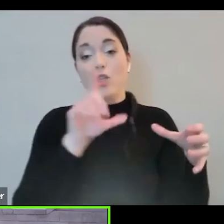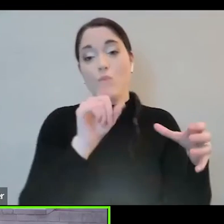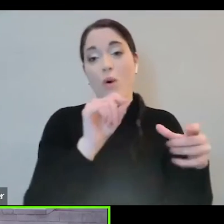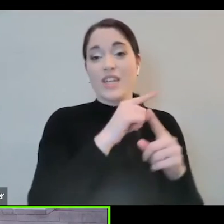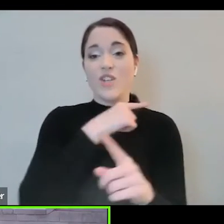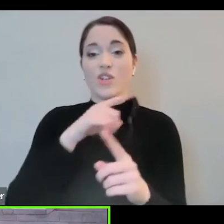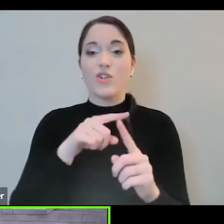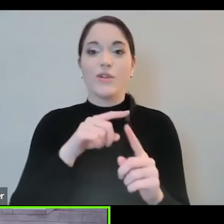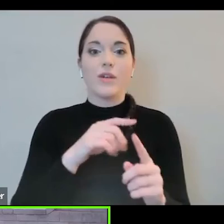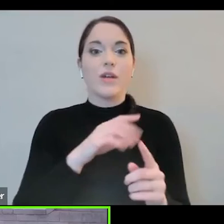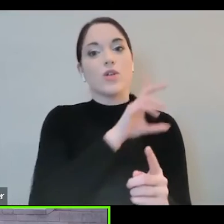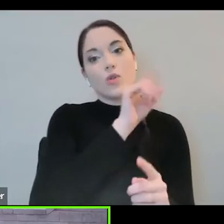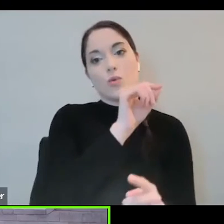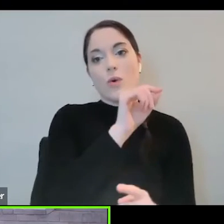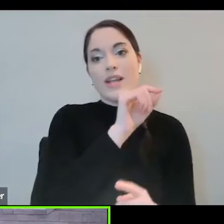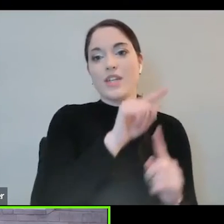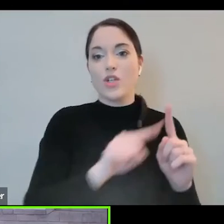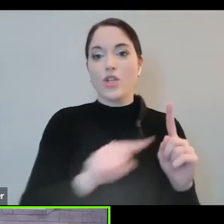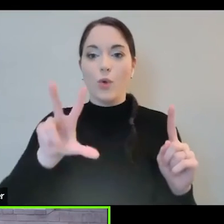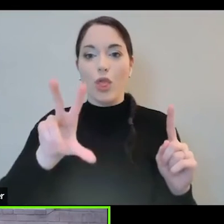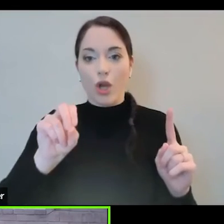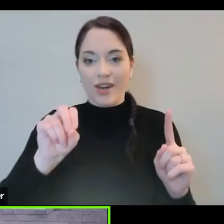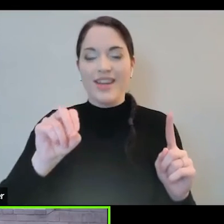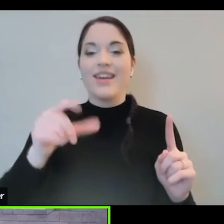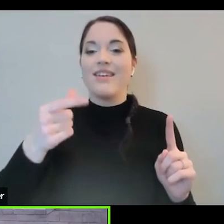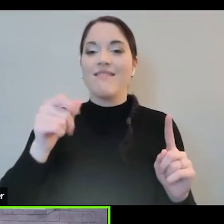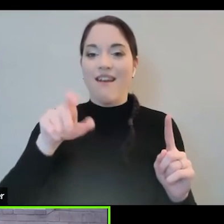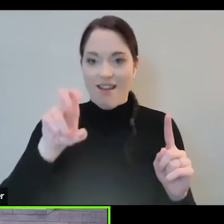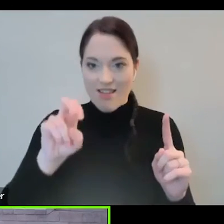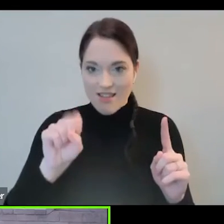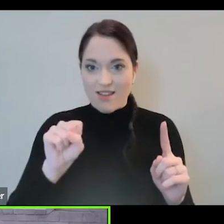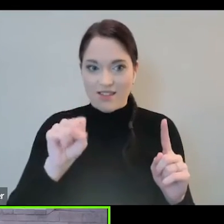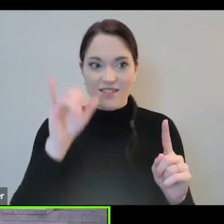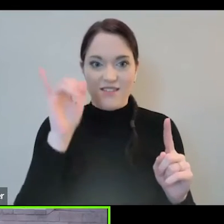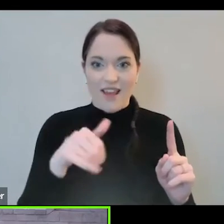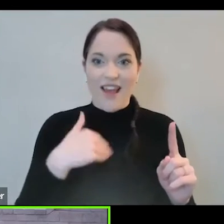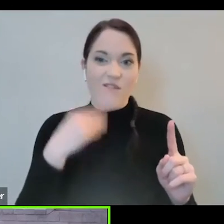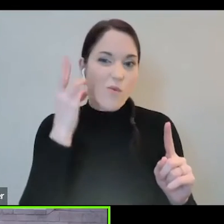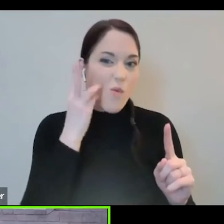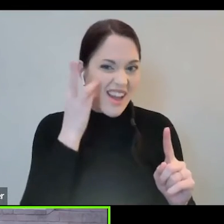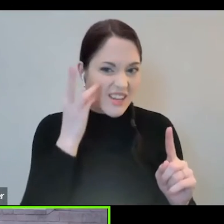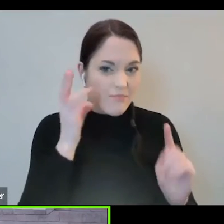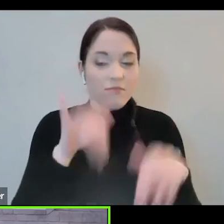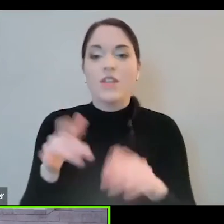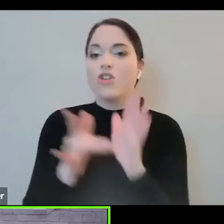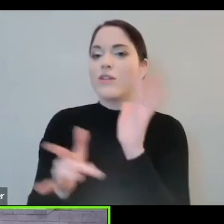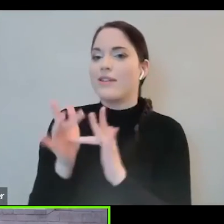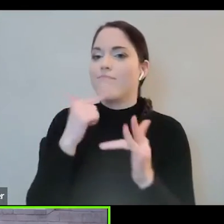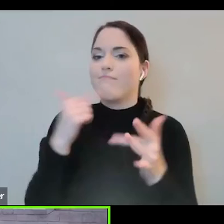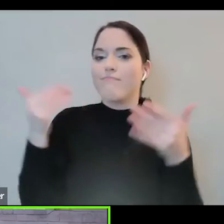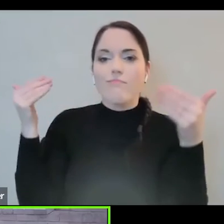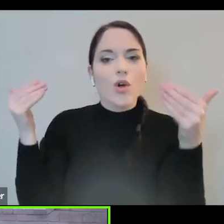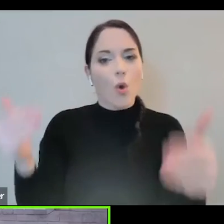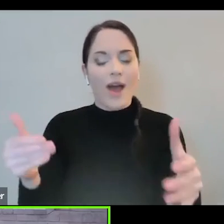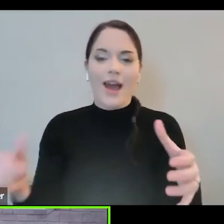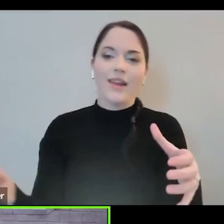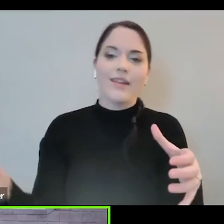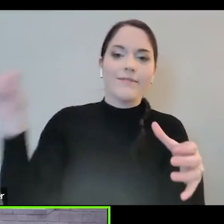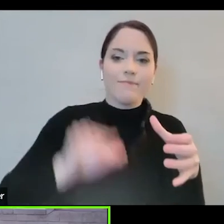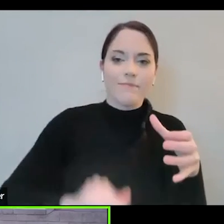gallons. "Fill those jars with water," Jesus said, and the servers filled them to the